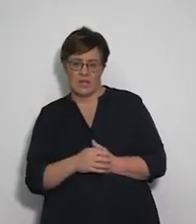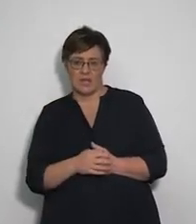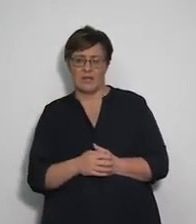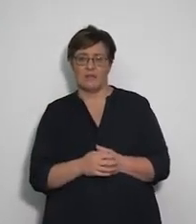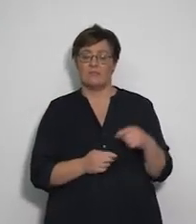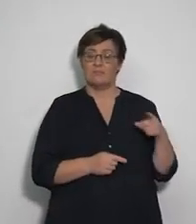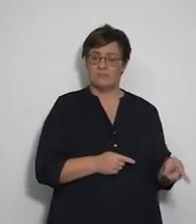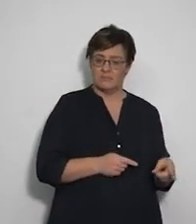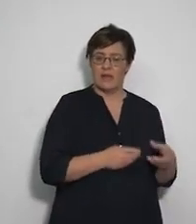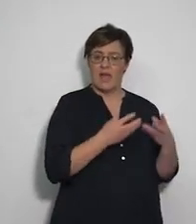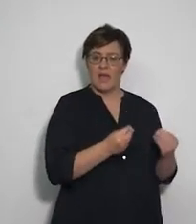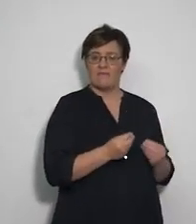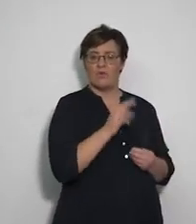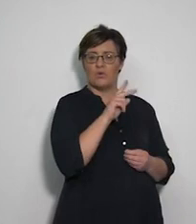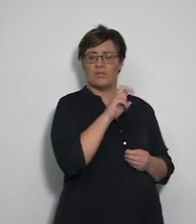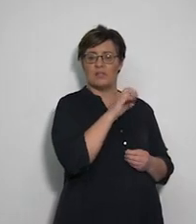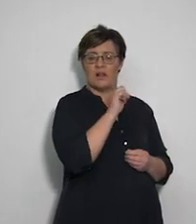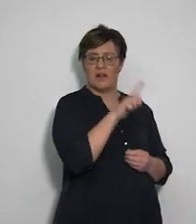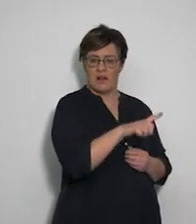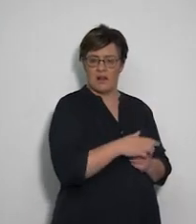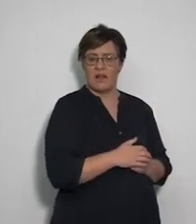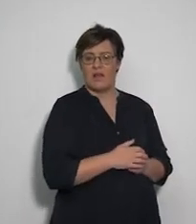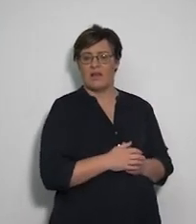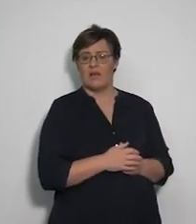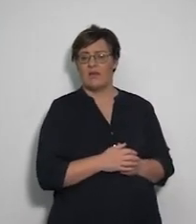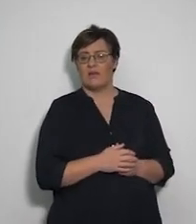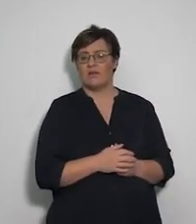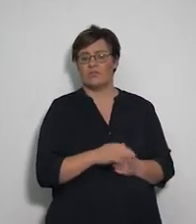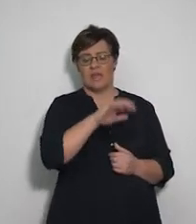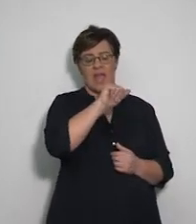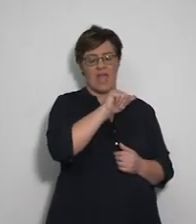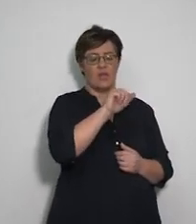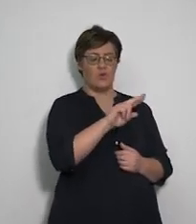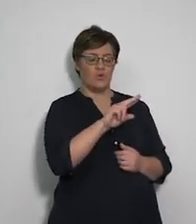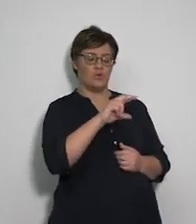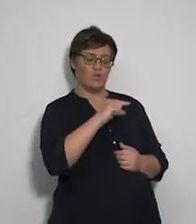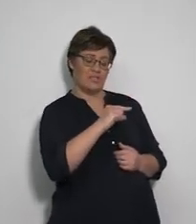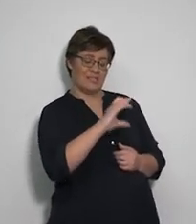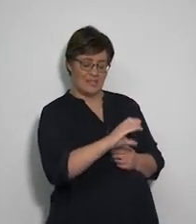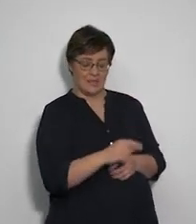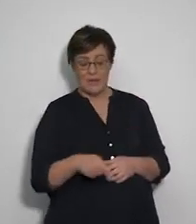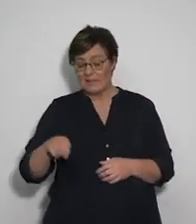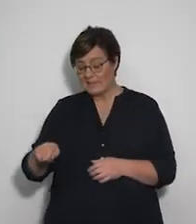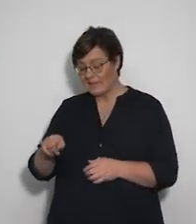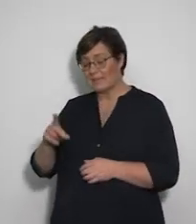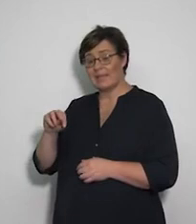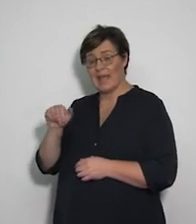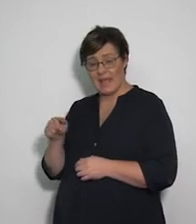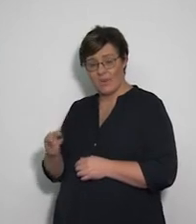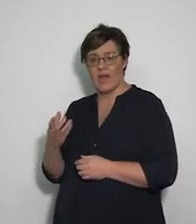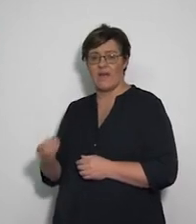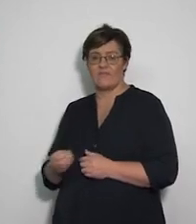adenine, uracil, guanine, and cytosine. So we talk about AUGC, whereas